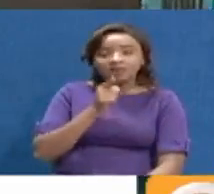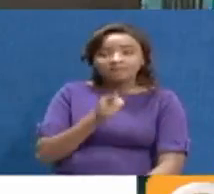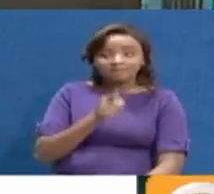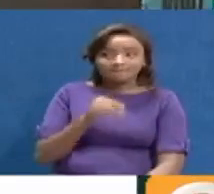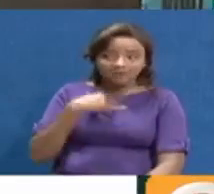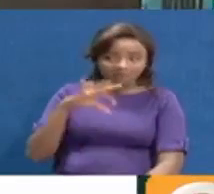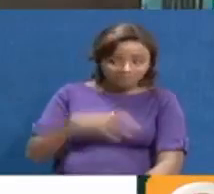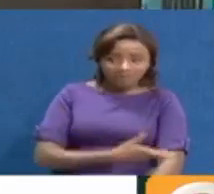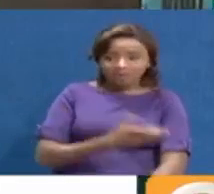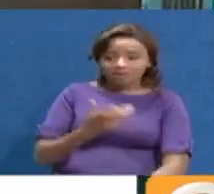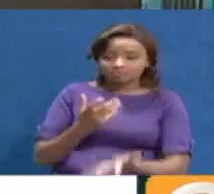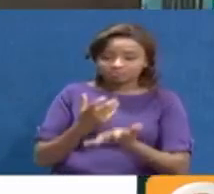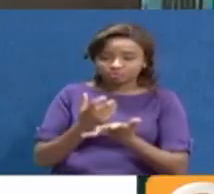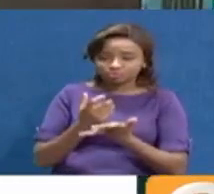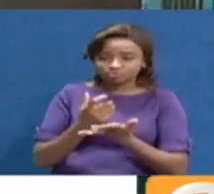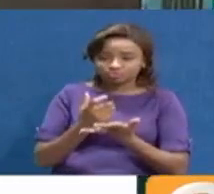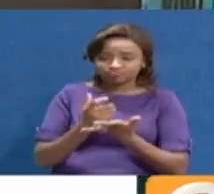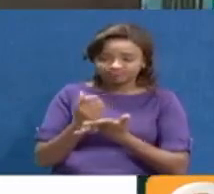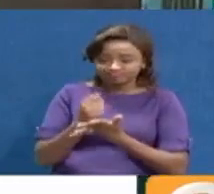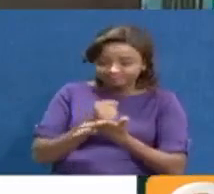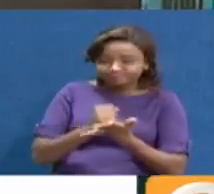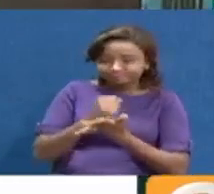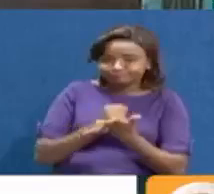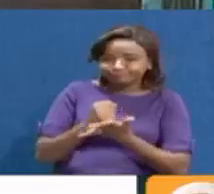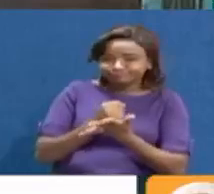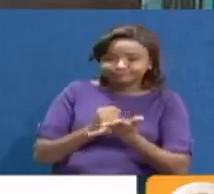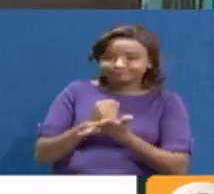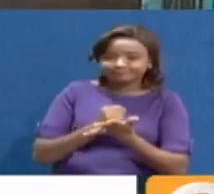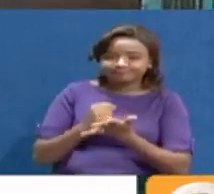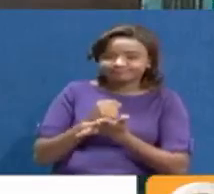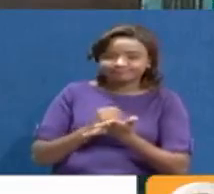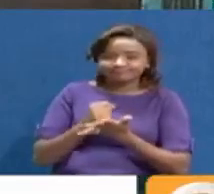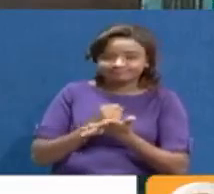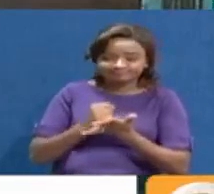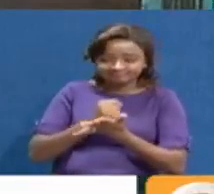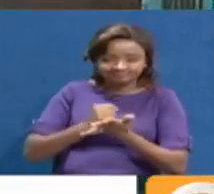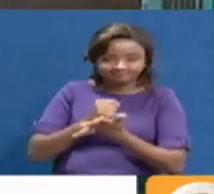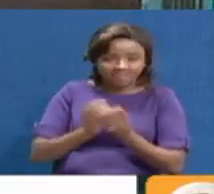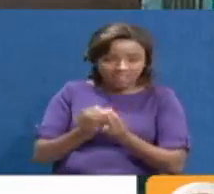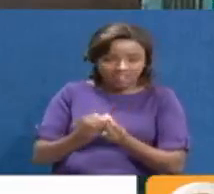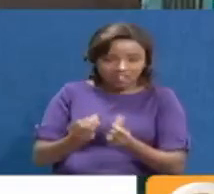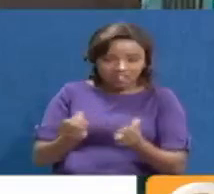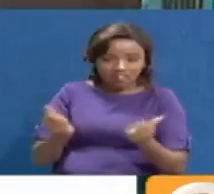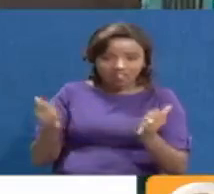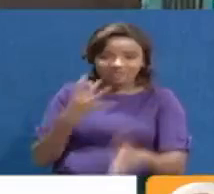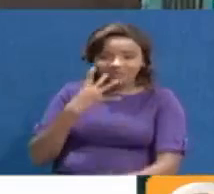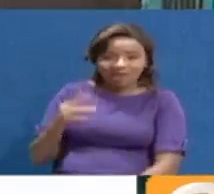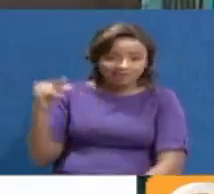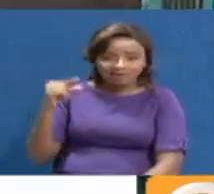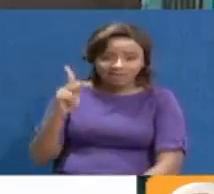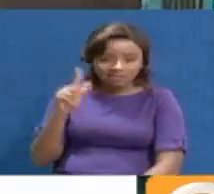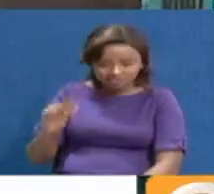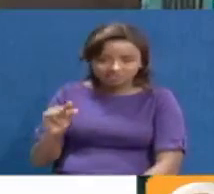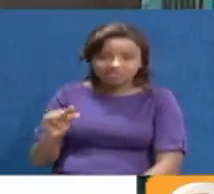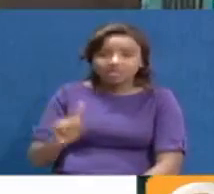a capacity to process up to 400 kilograms of cherry per hour. Makori Ongeche reports on this exciting